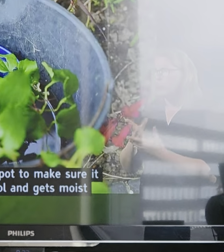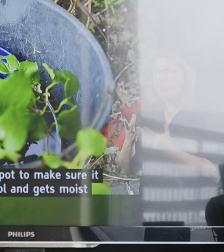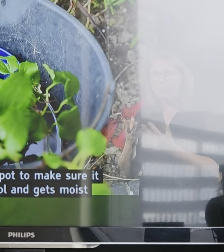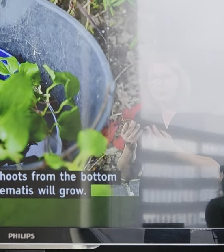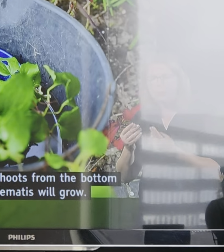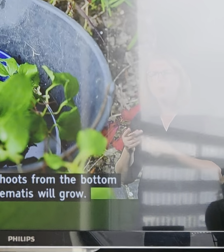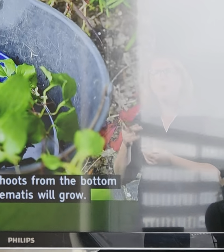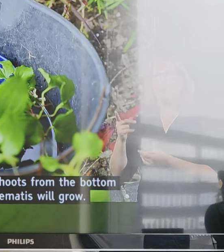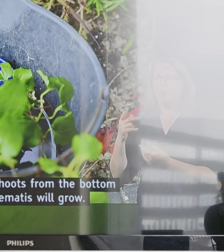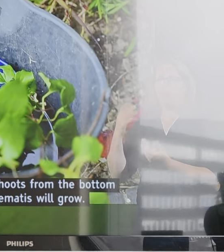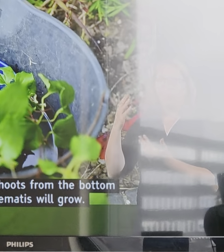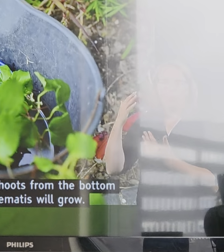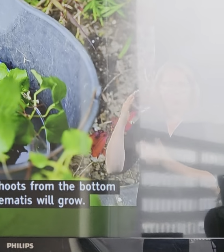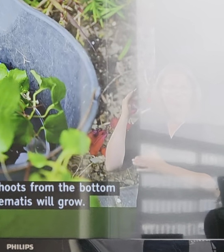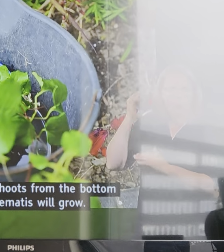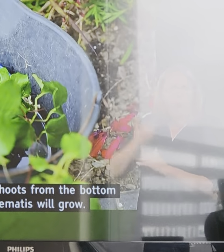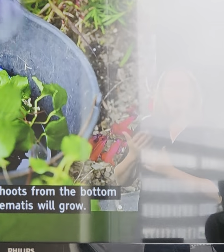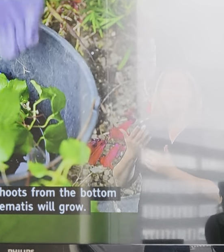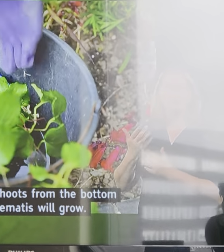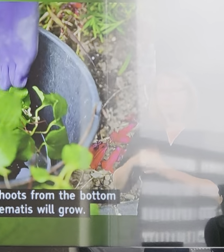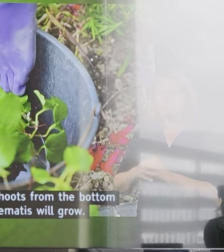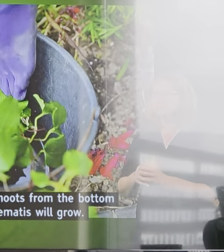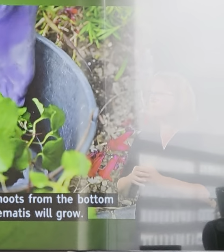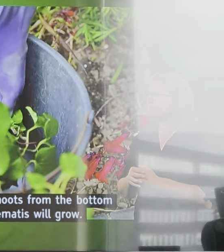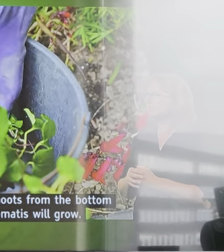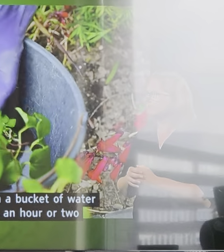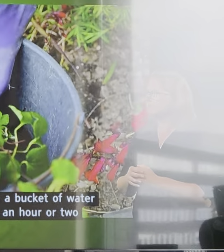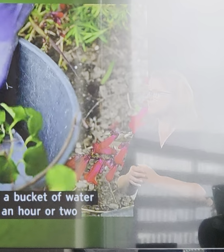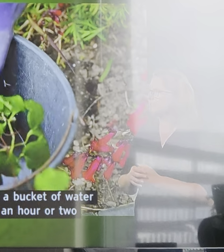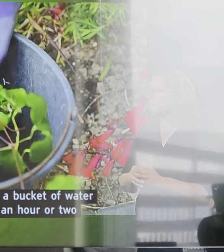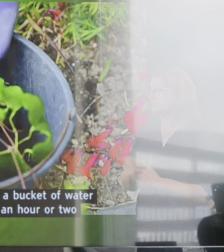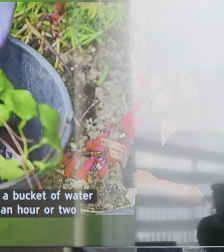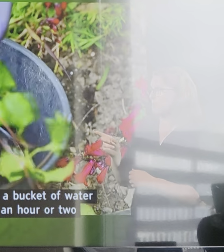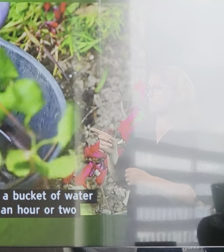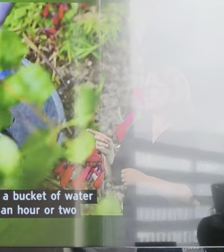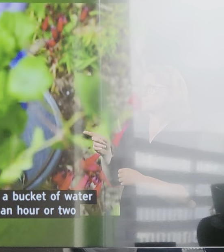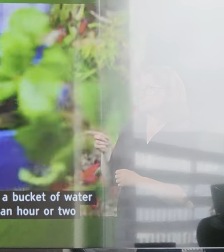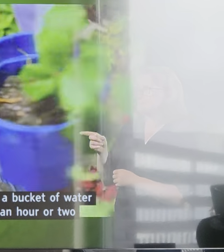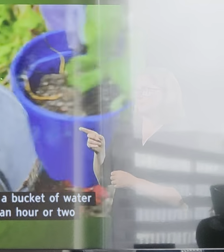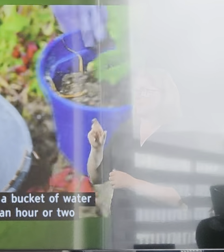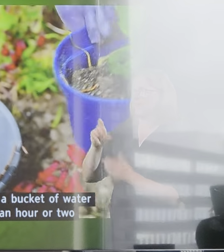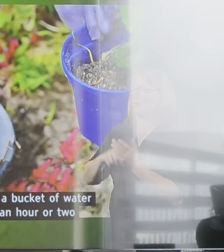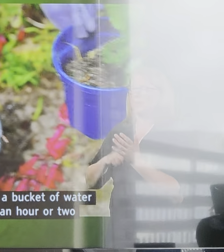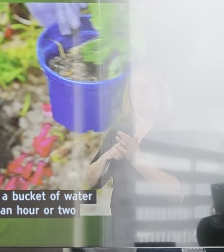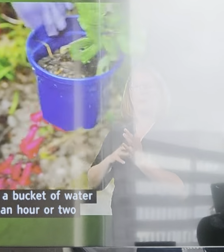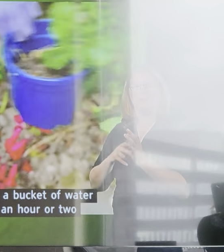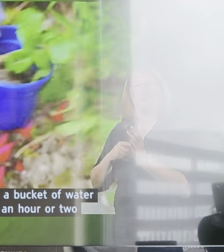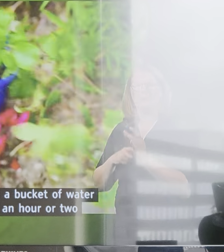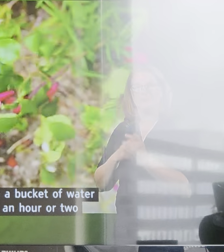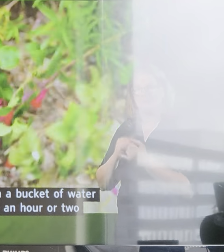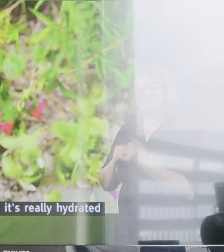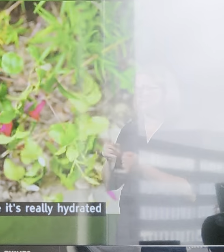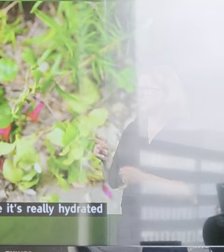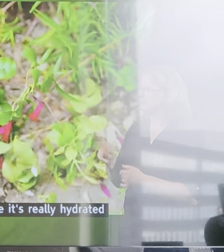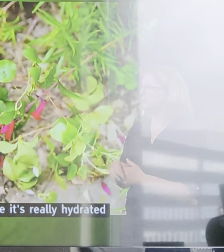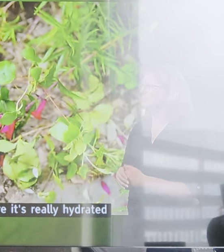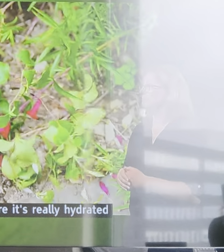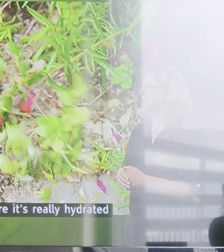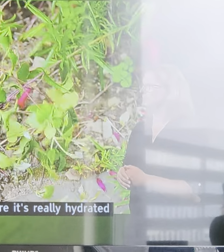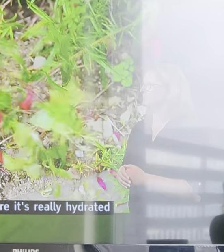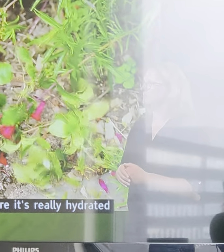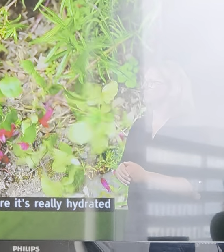gets moist, and the new shoots from the bottom of the clematis will grow. I've had it in a bucket of water for about an hour or two to